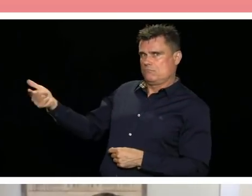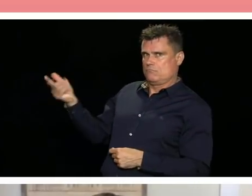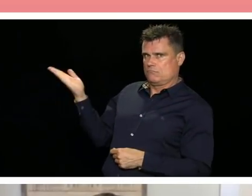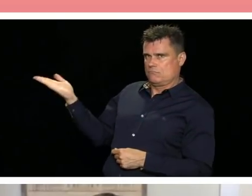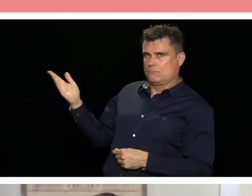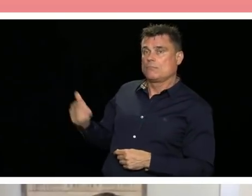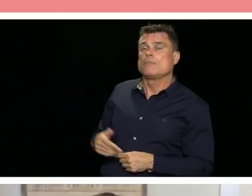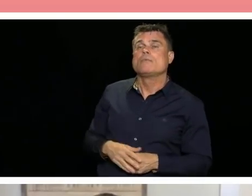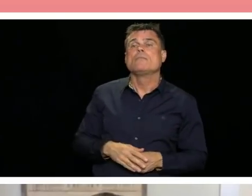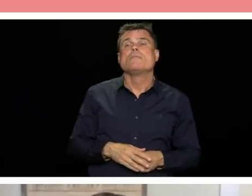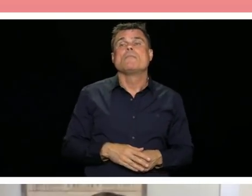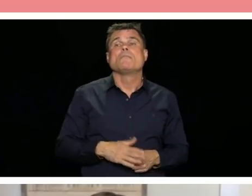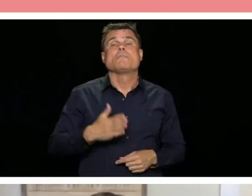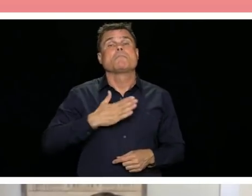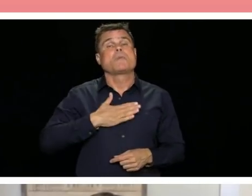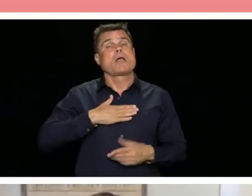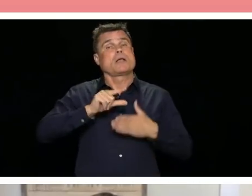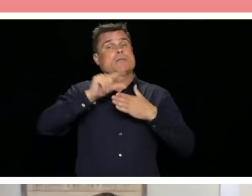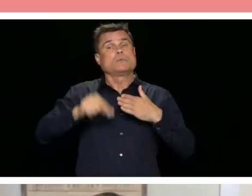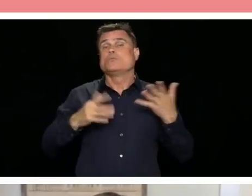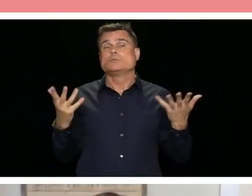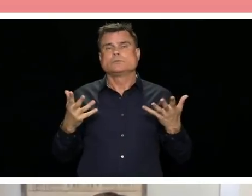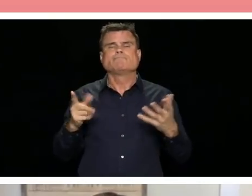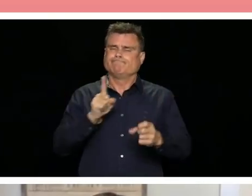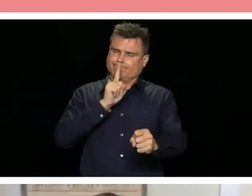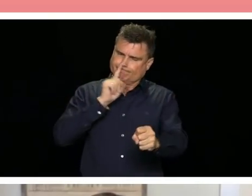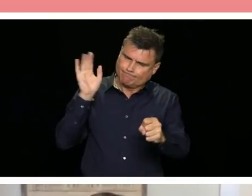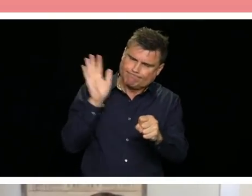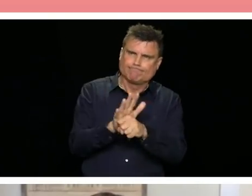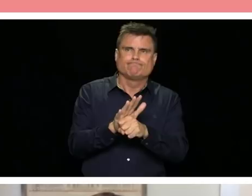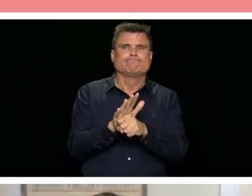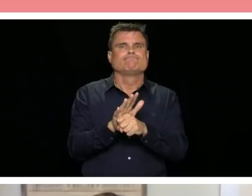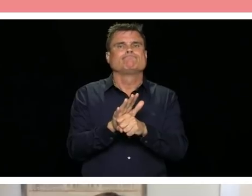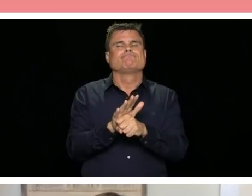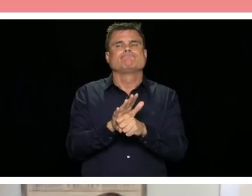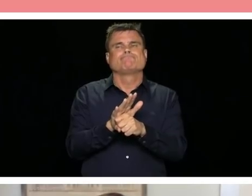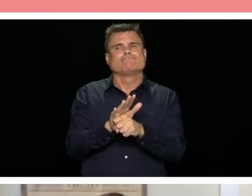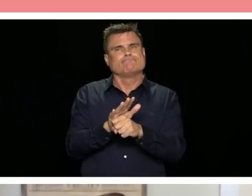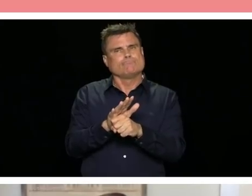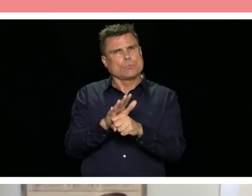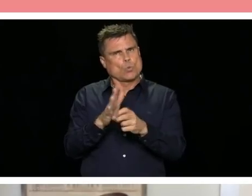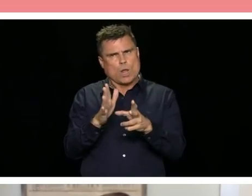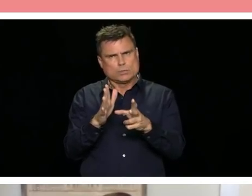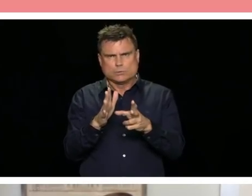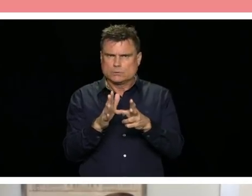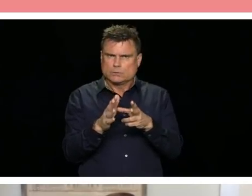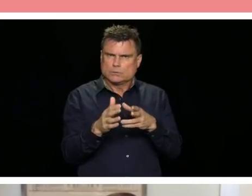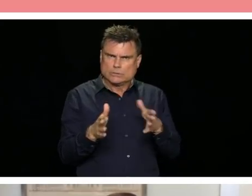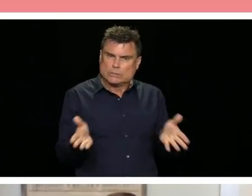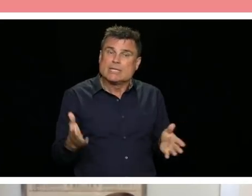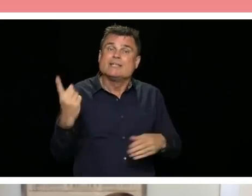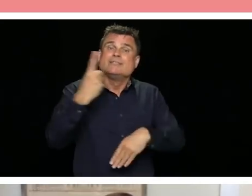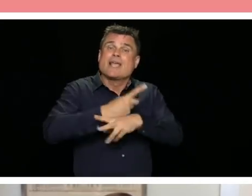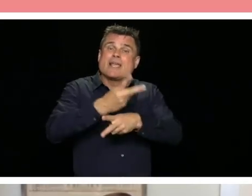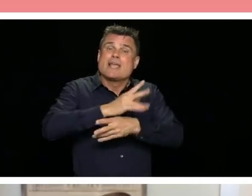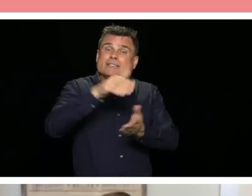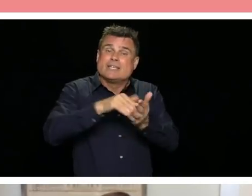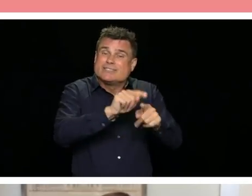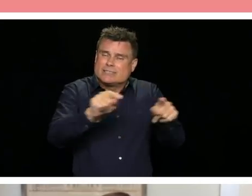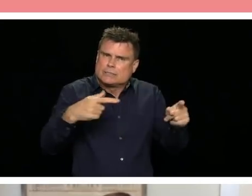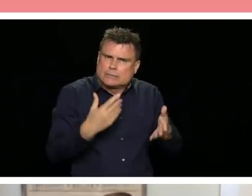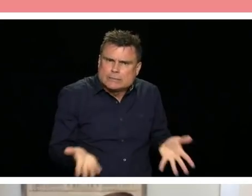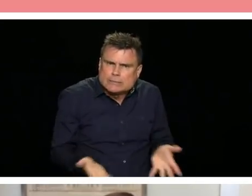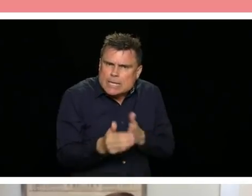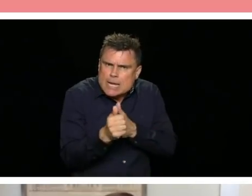childcare providers through different measures. And currently, of course, we have the temporary emergency funding for licensed providers. But for non-licensed providers,